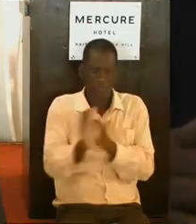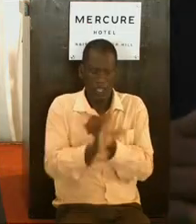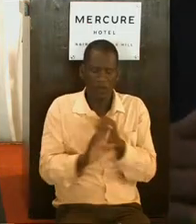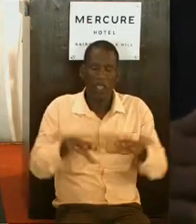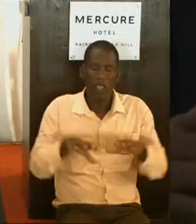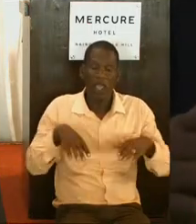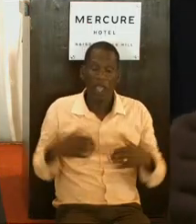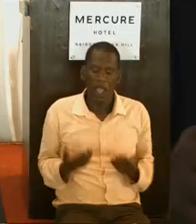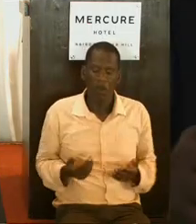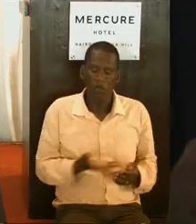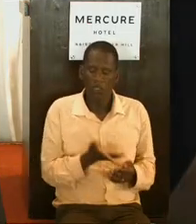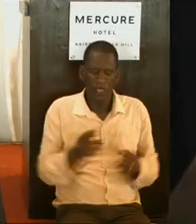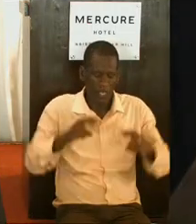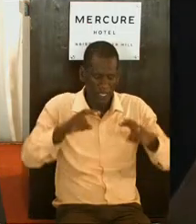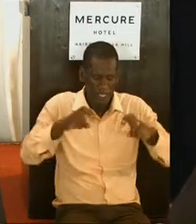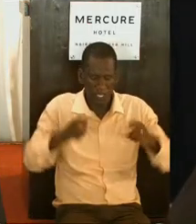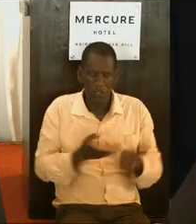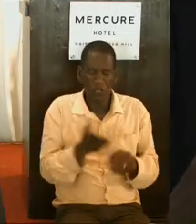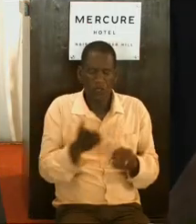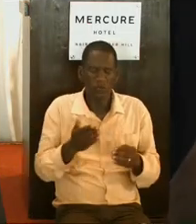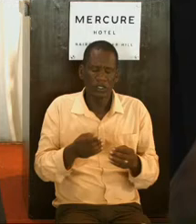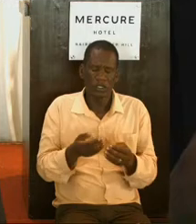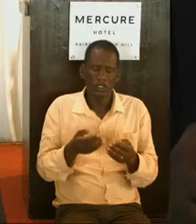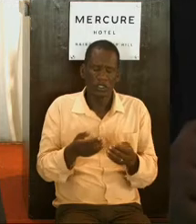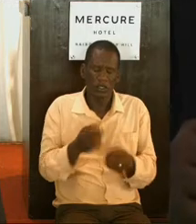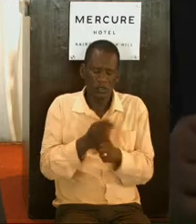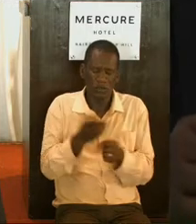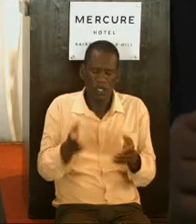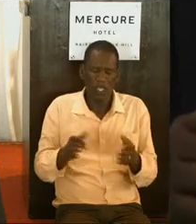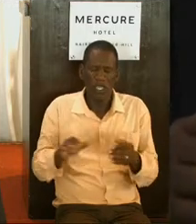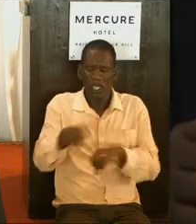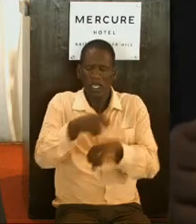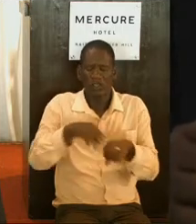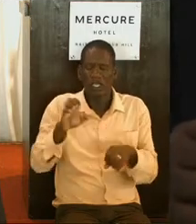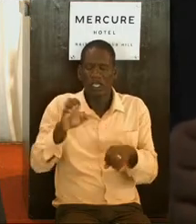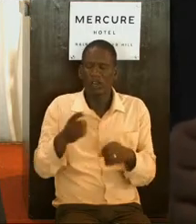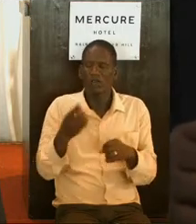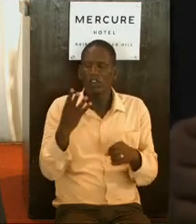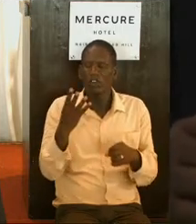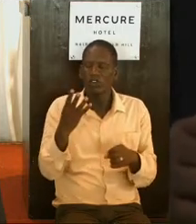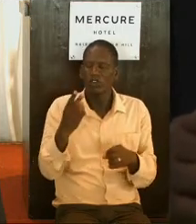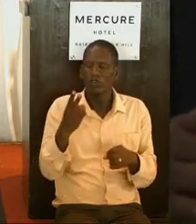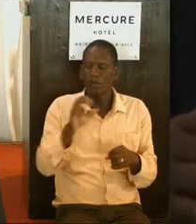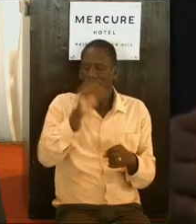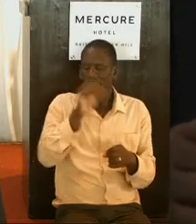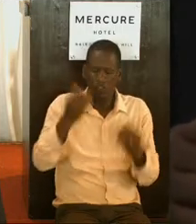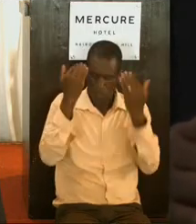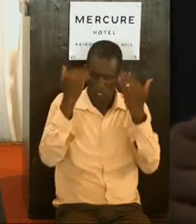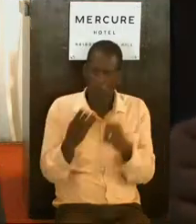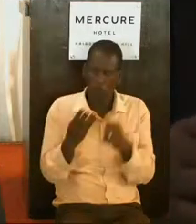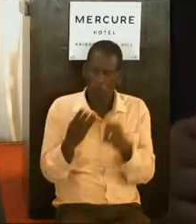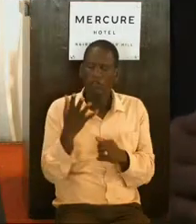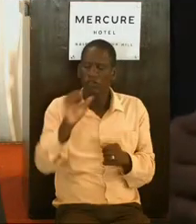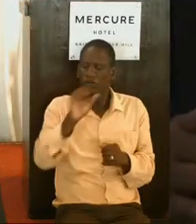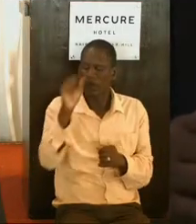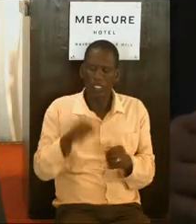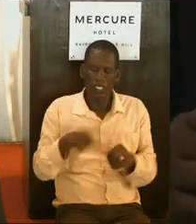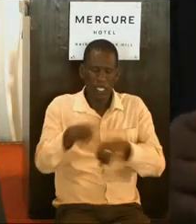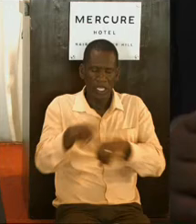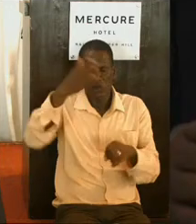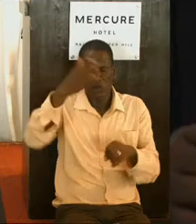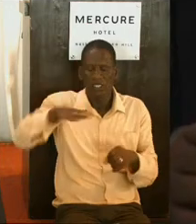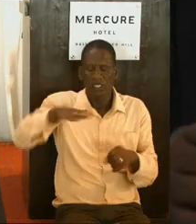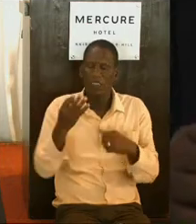country how are they in checking those excesses for the national executive 42 for the Judiciary 45 percent National